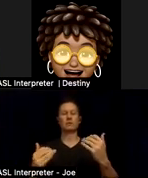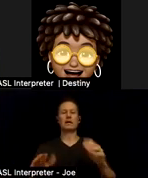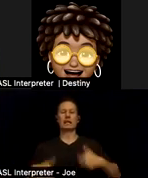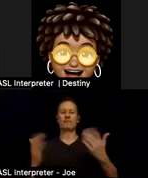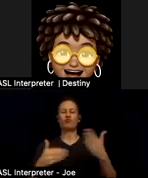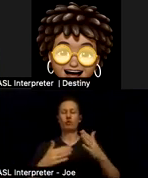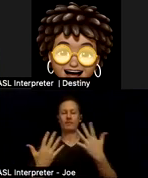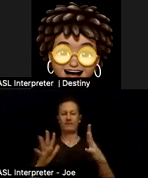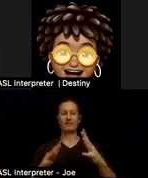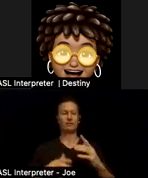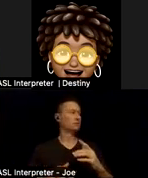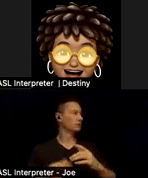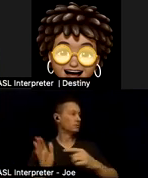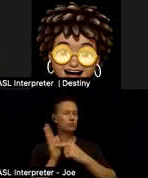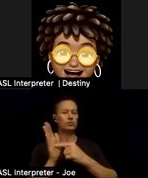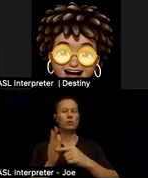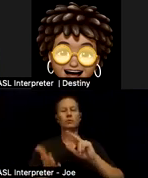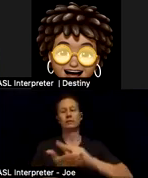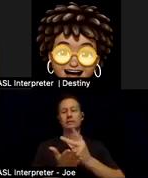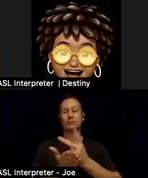where we spend a lot of our time. Let's see it.